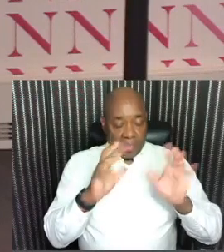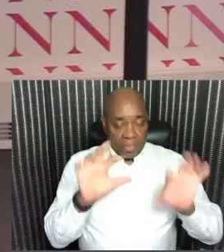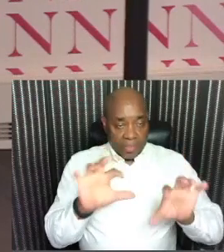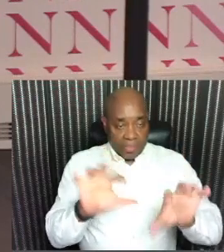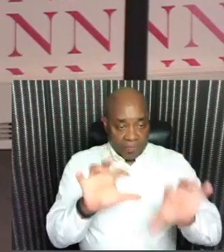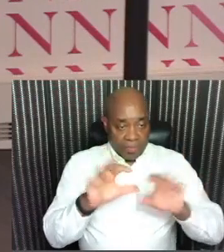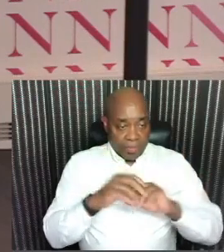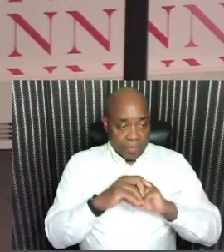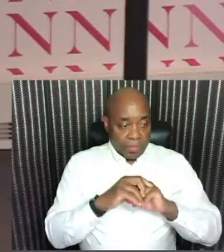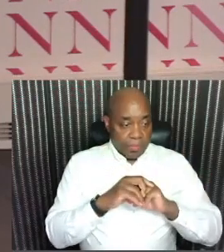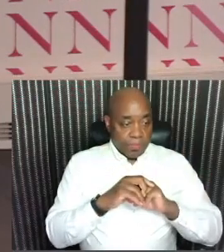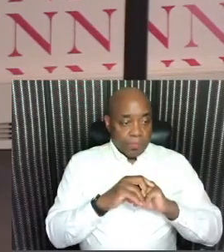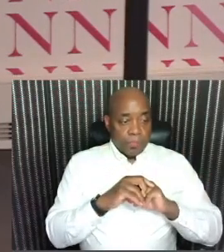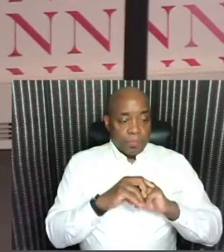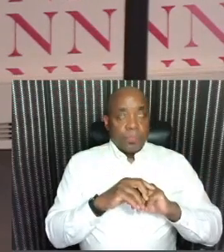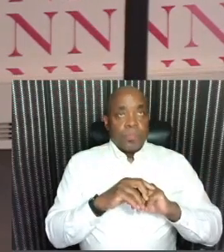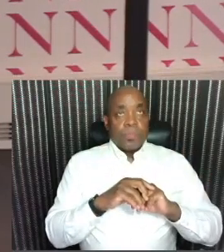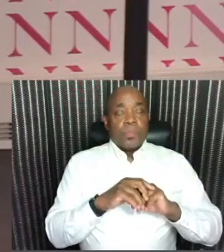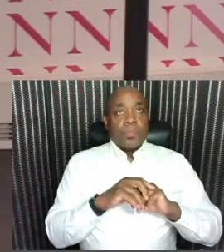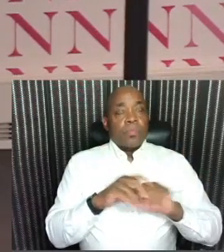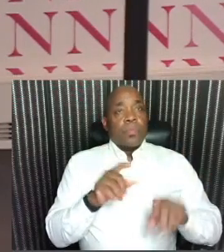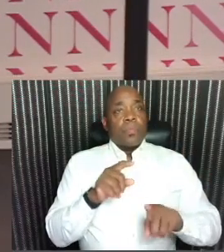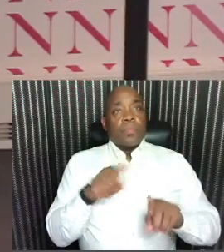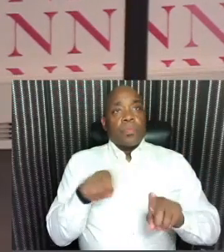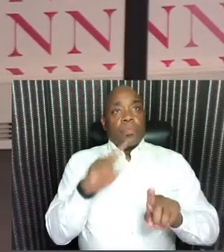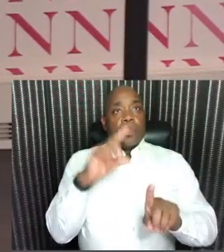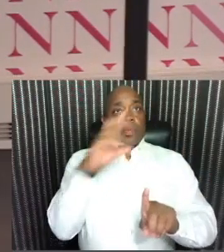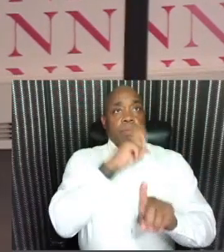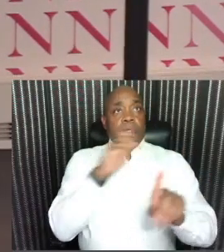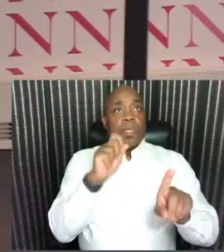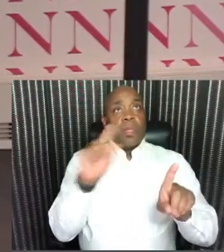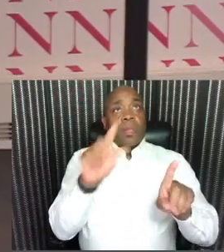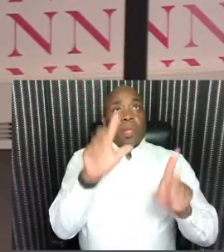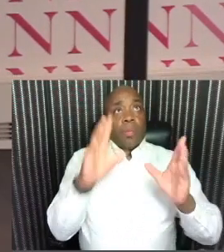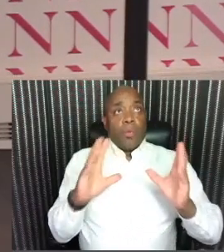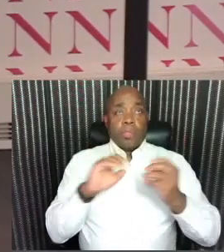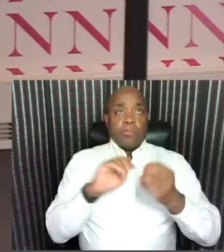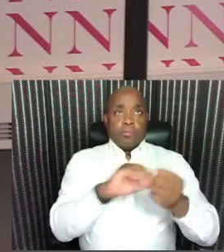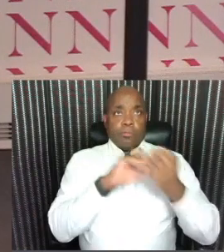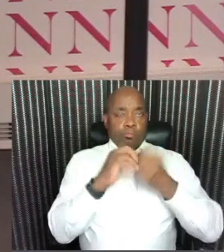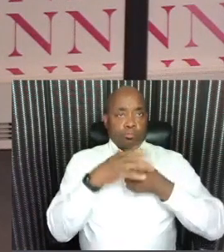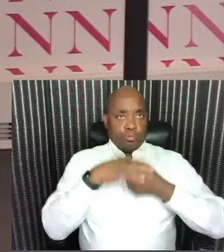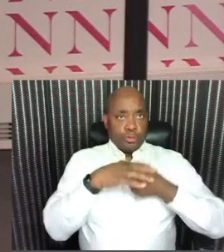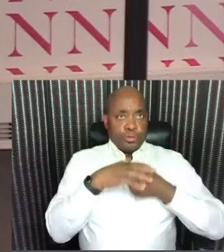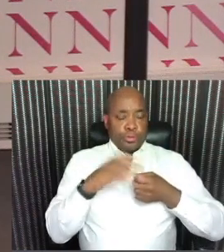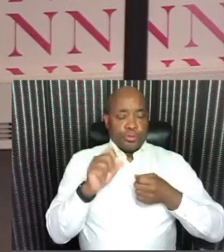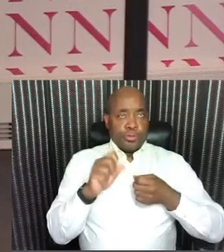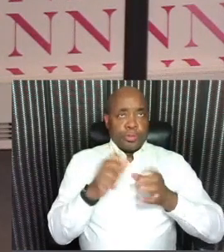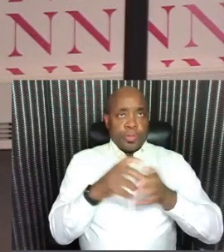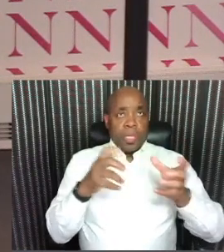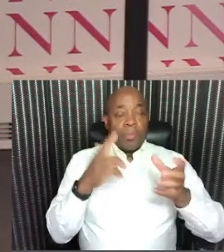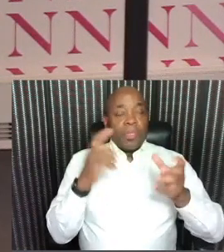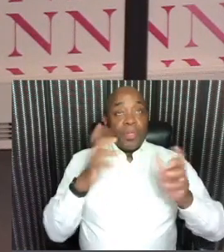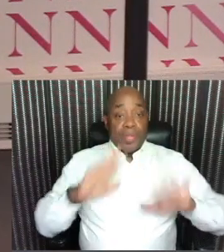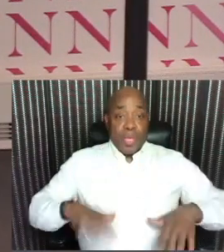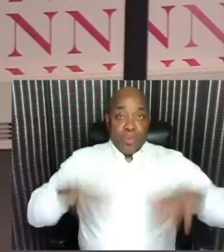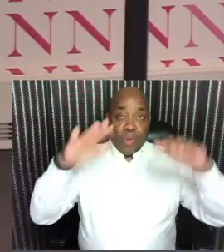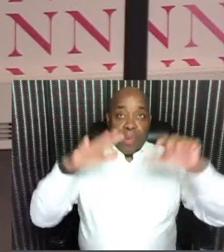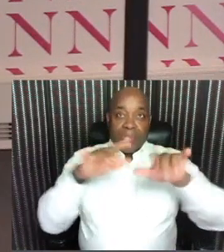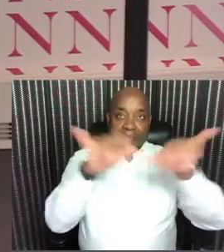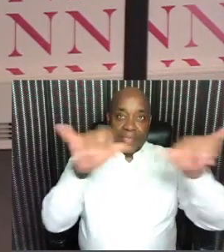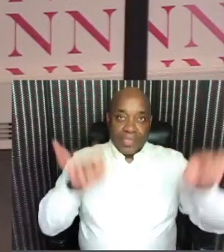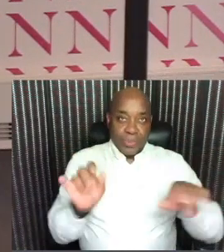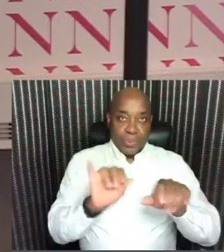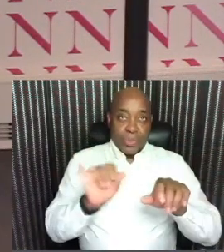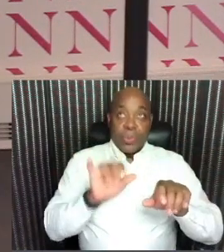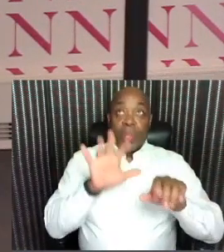You're just assuming, like, and librarians and archivists are under a lot of pressure because they're brought up in a system too. And so their system tells